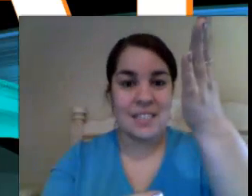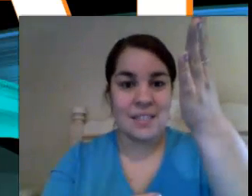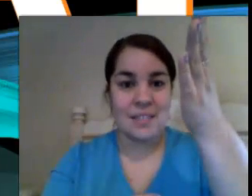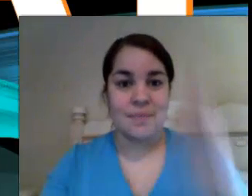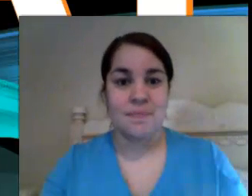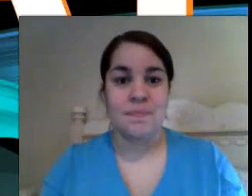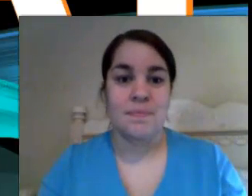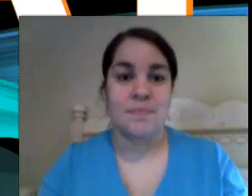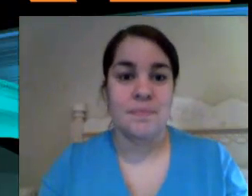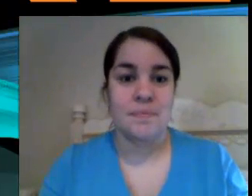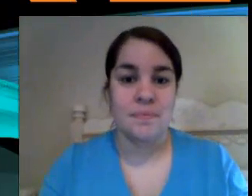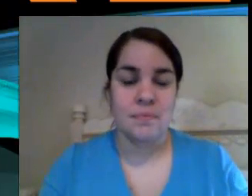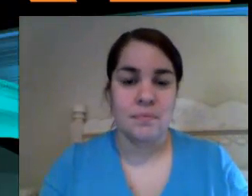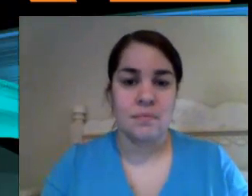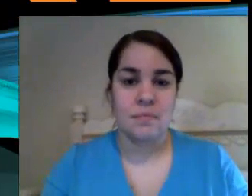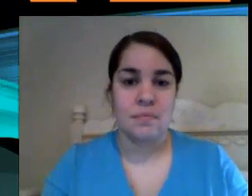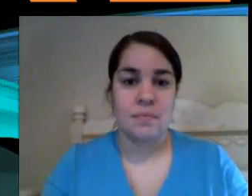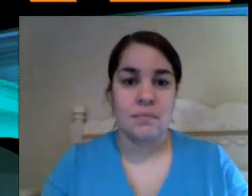What?